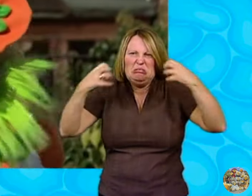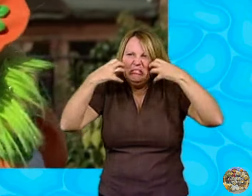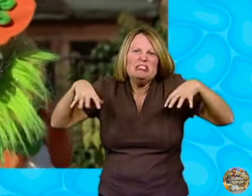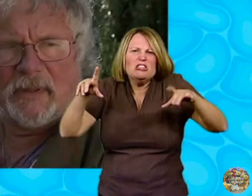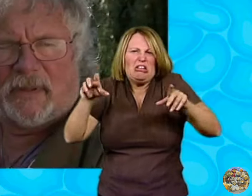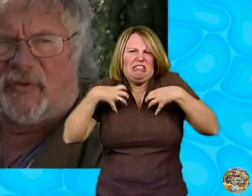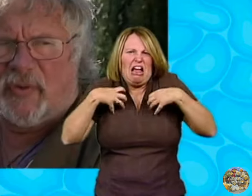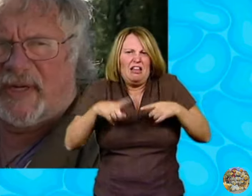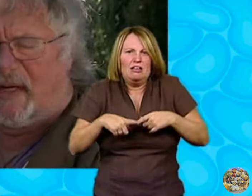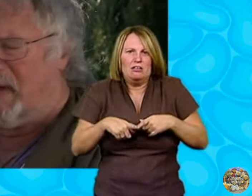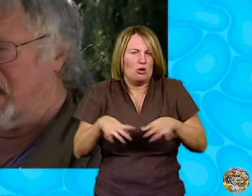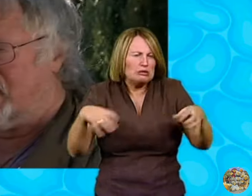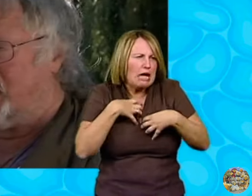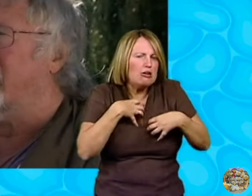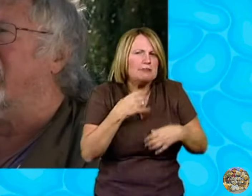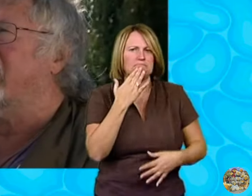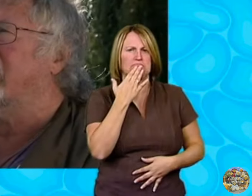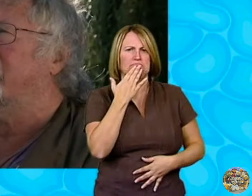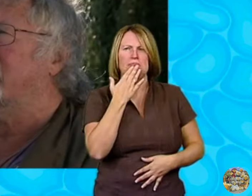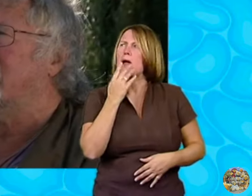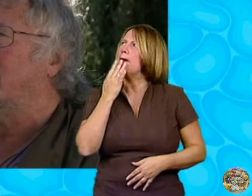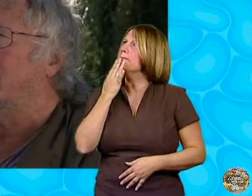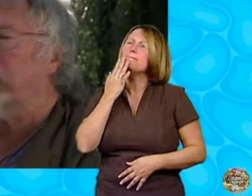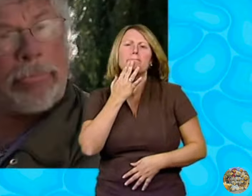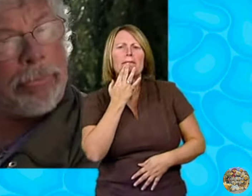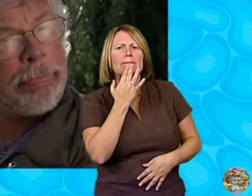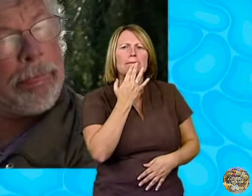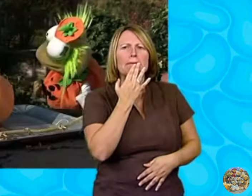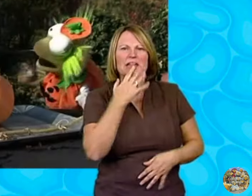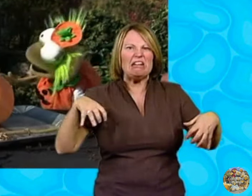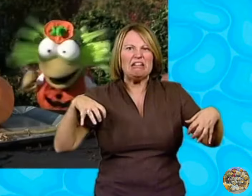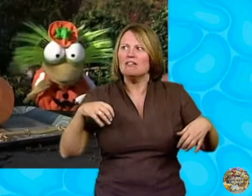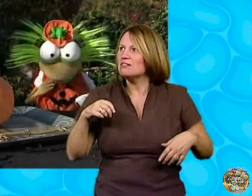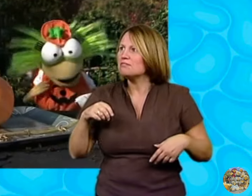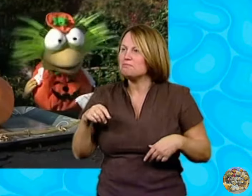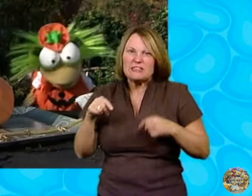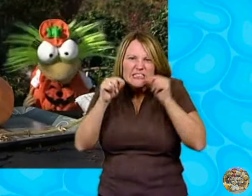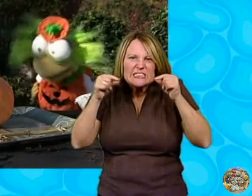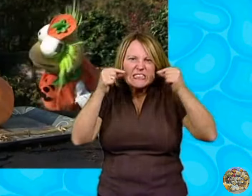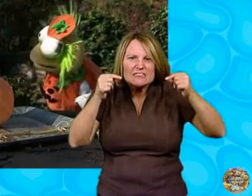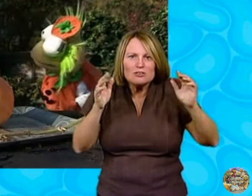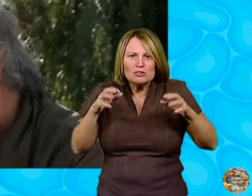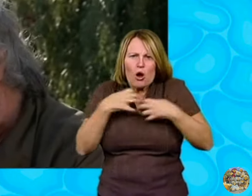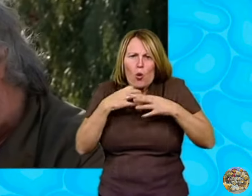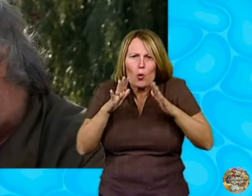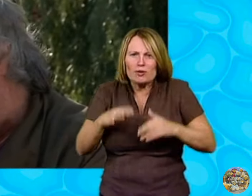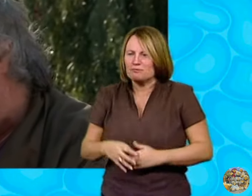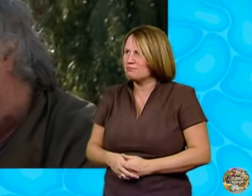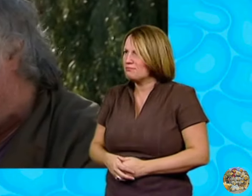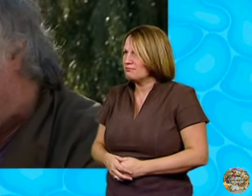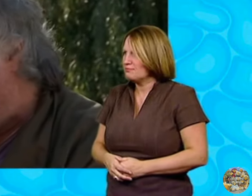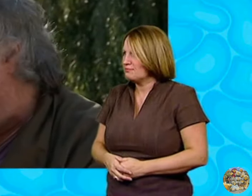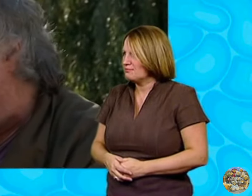But not that scary. Not too scary, no. Something like, for example... Yes, that one. You like that one? Yes. Okay,